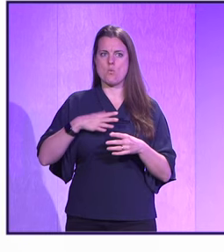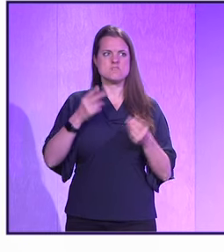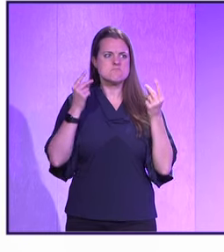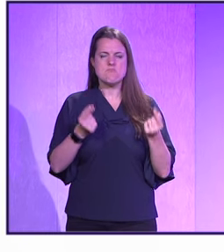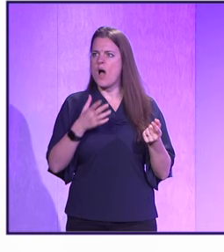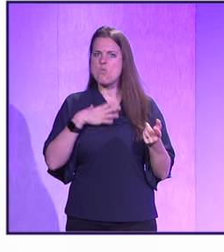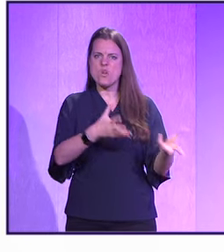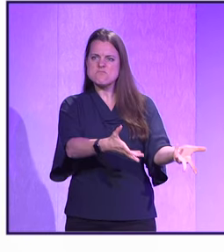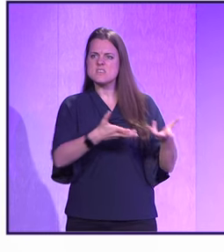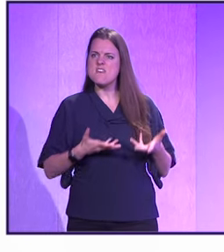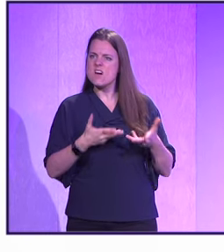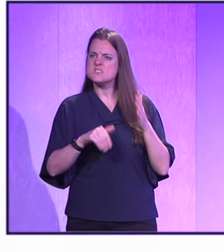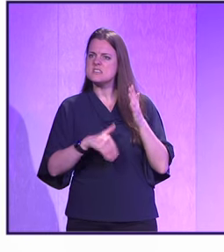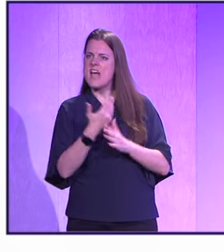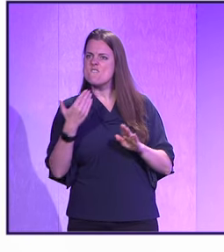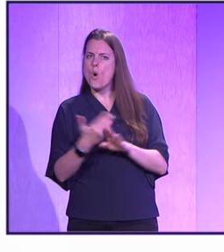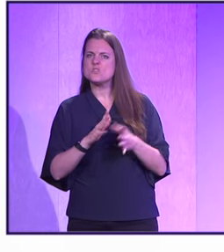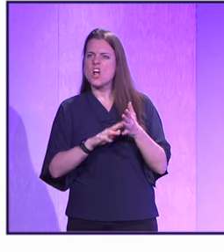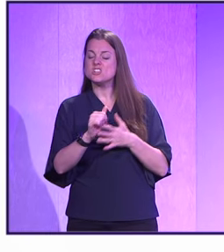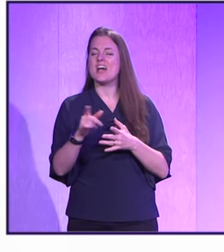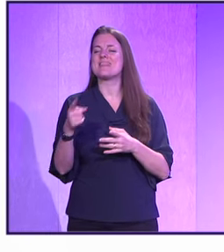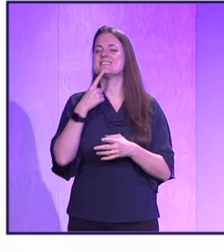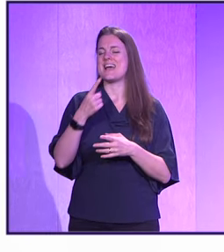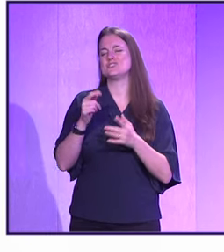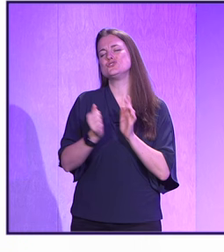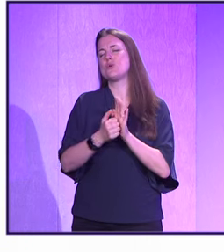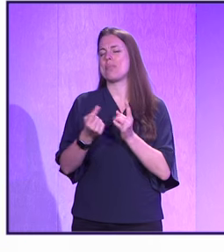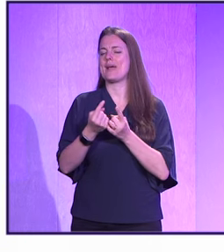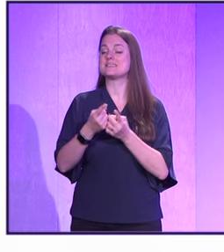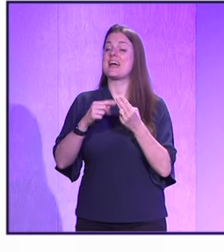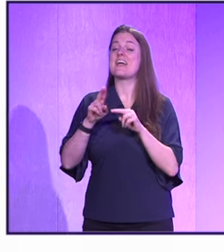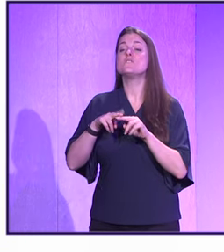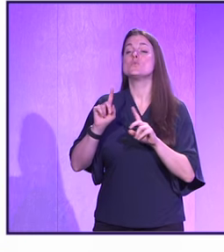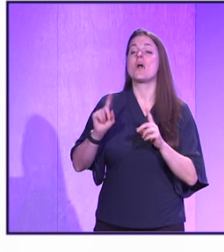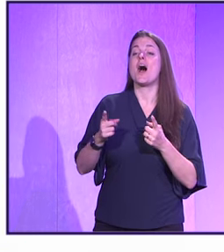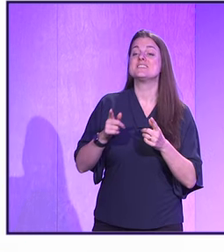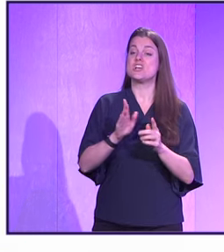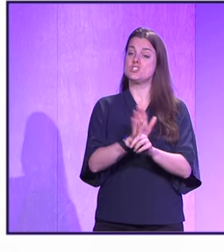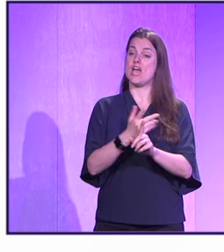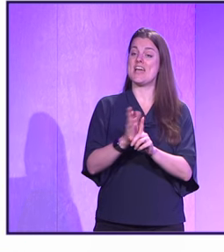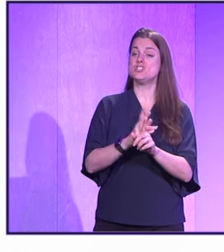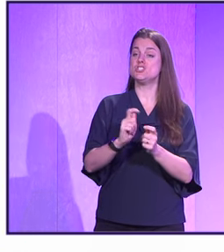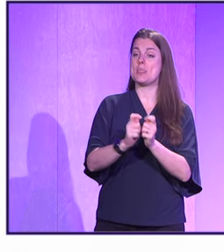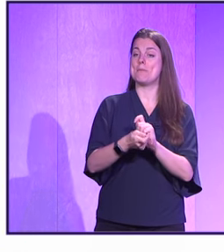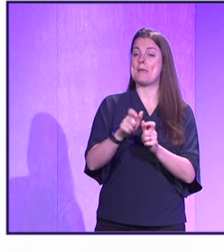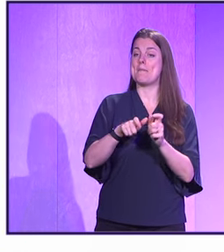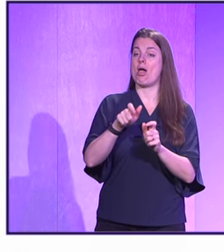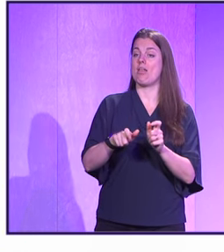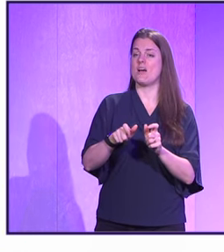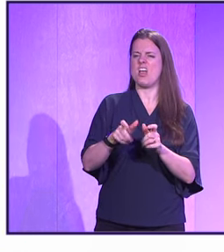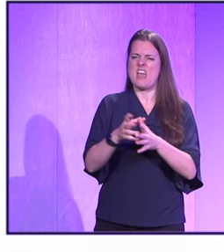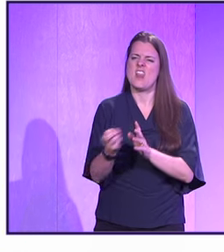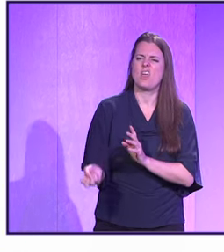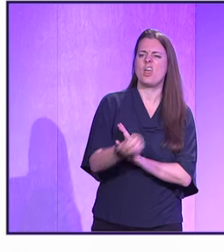got a little bit impatient. Everybody wanted DevOps culture and they wanted it now, and they said stupid things to each other, like, if you can't change your people, change